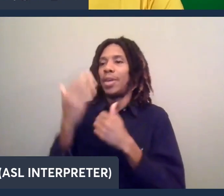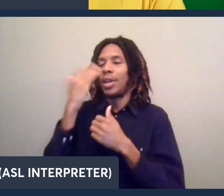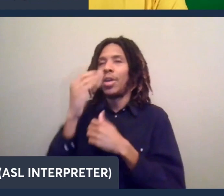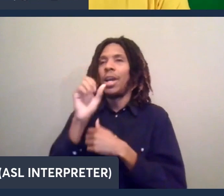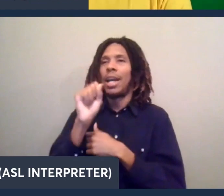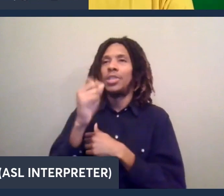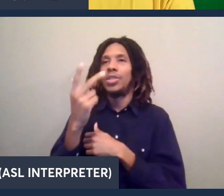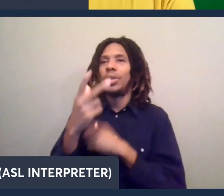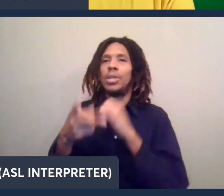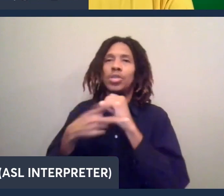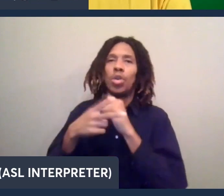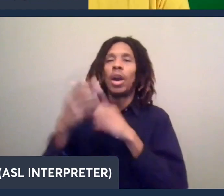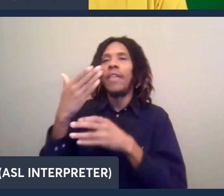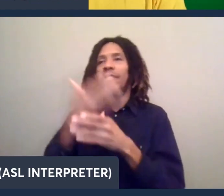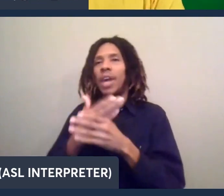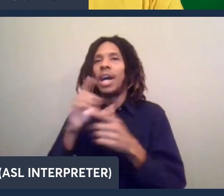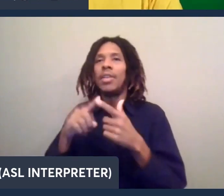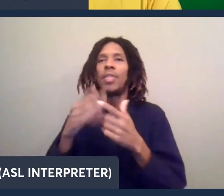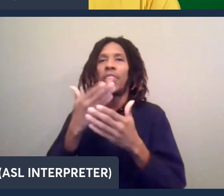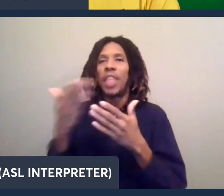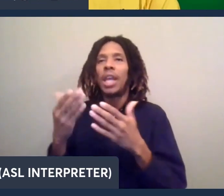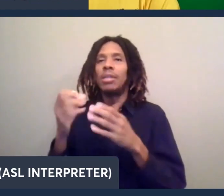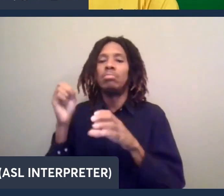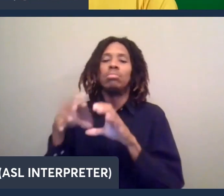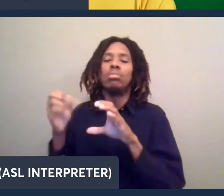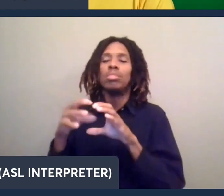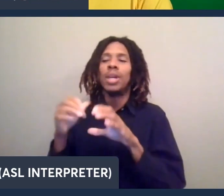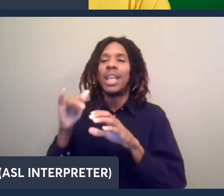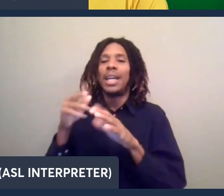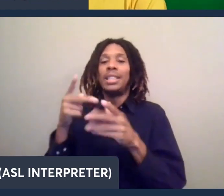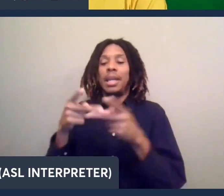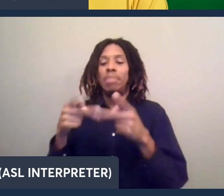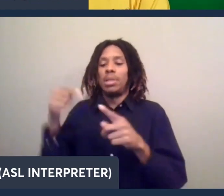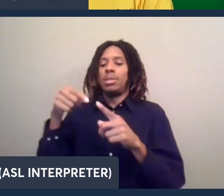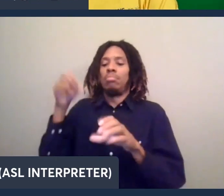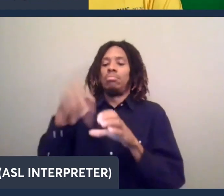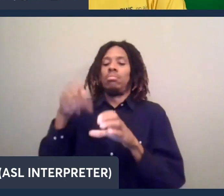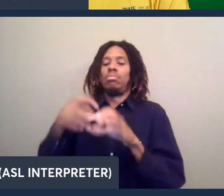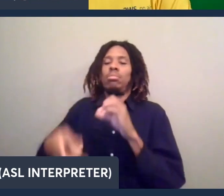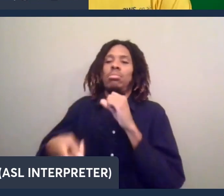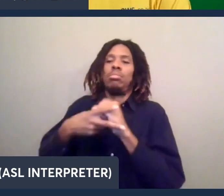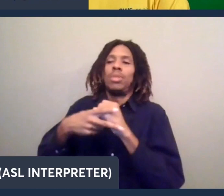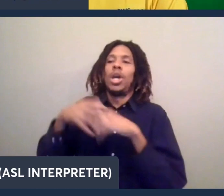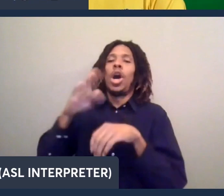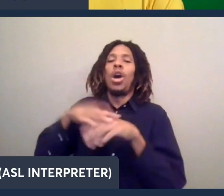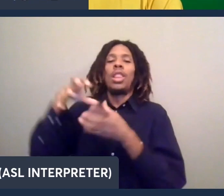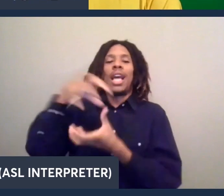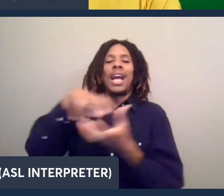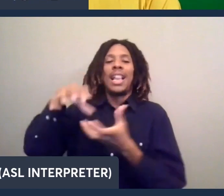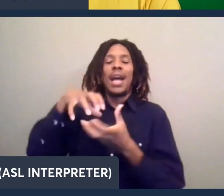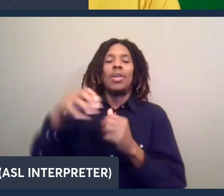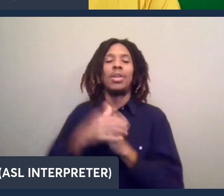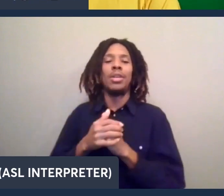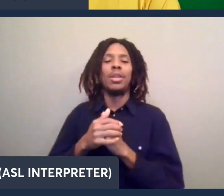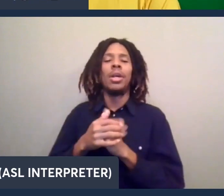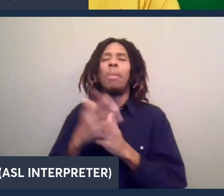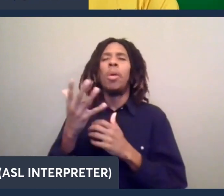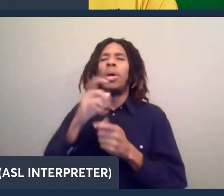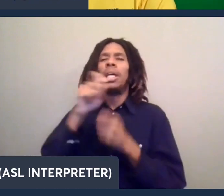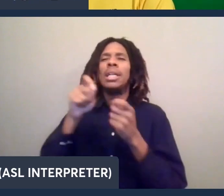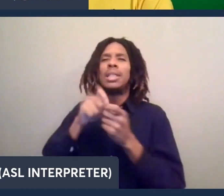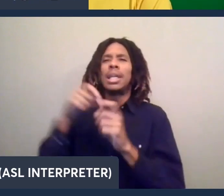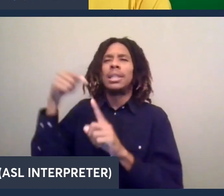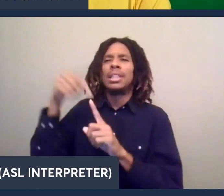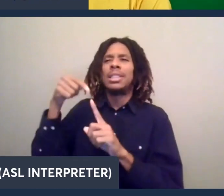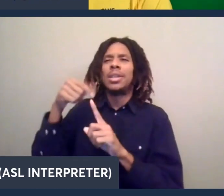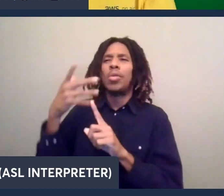where you store your files, your objects. It's the place to store things on the cloud. So what is this exact thing